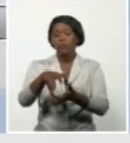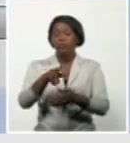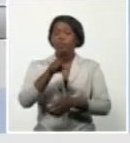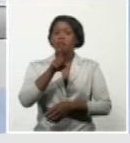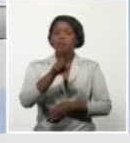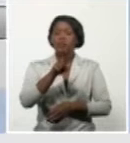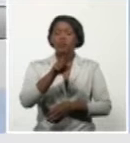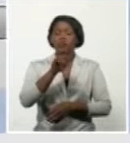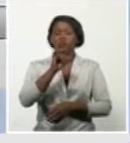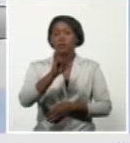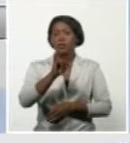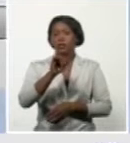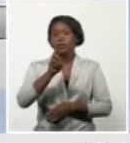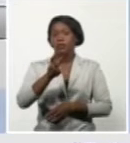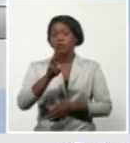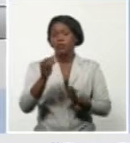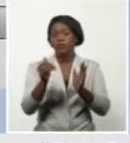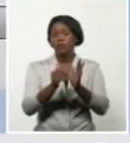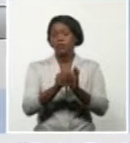and